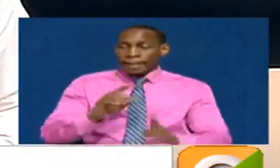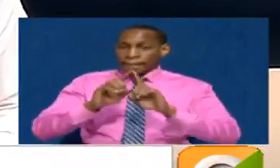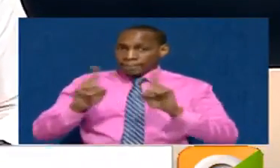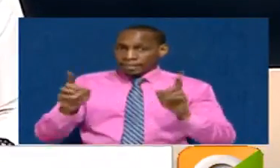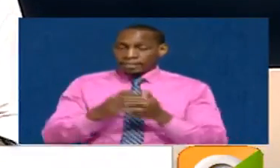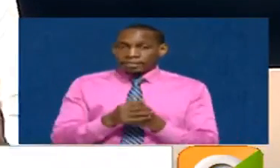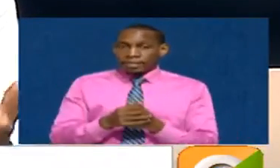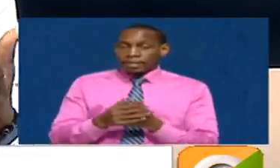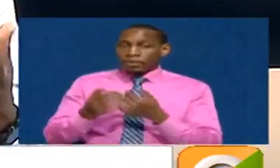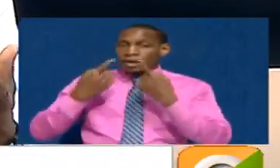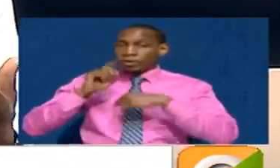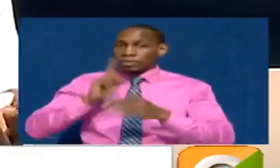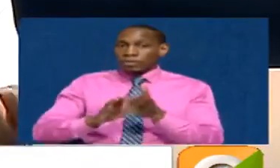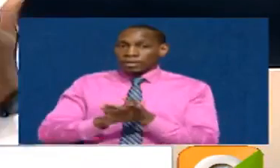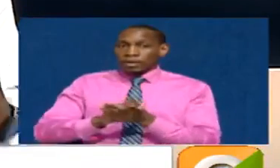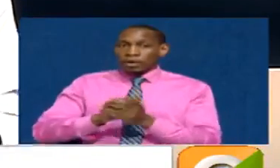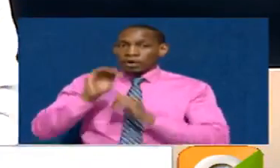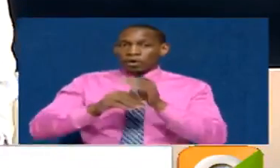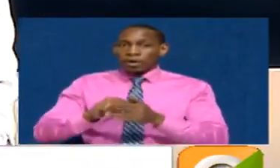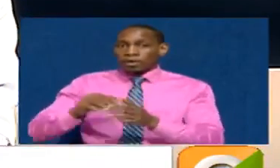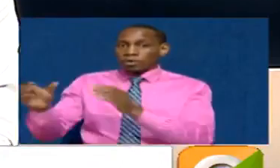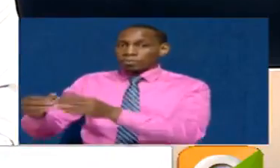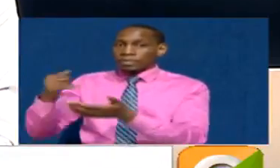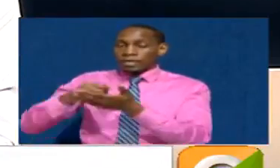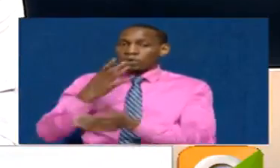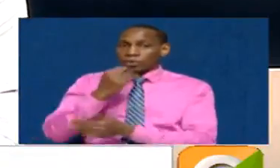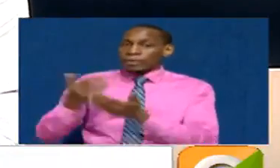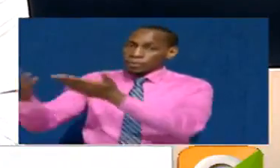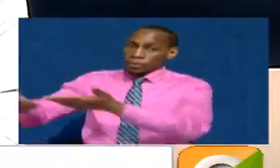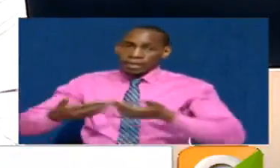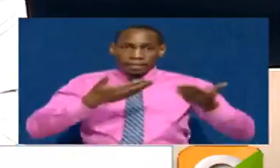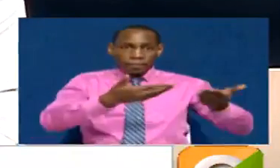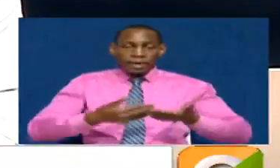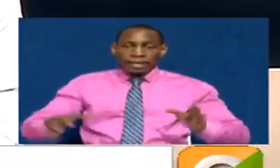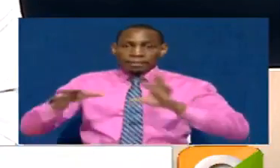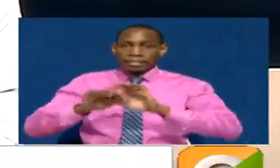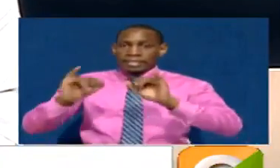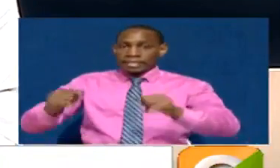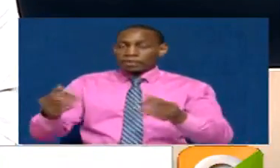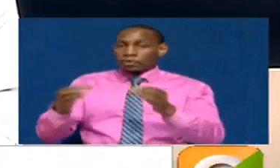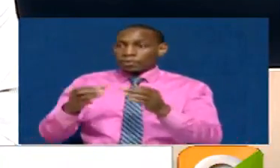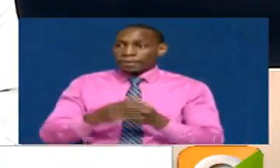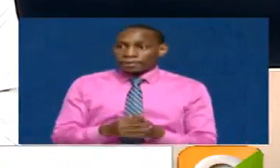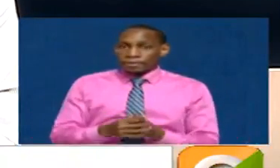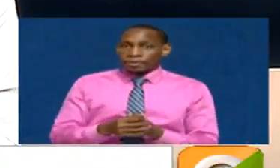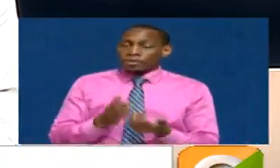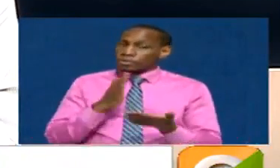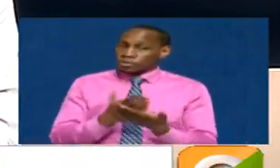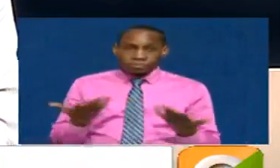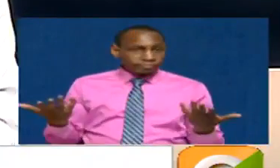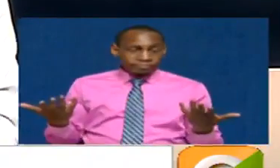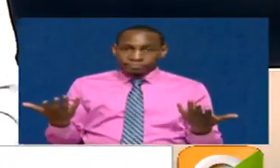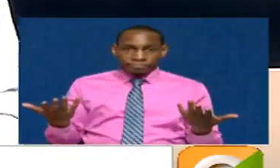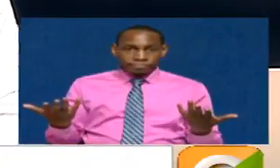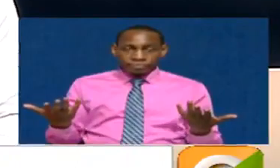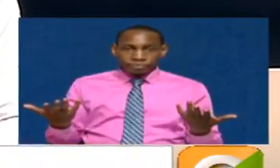But then they announced that all other parties, including ODM, would be welcome to join the new outfit. Really? Are